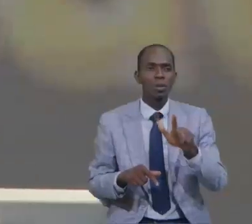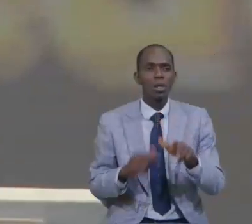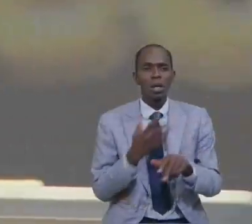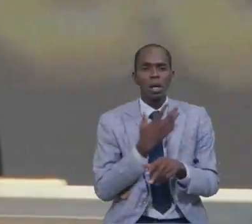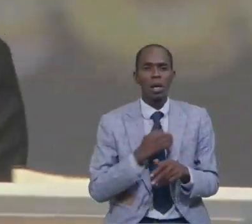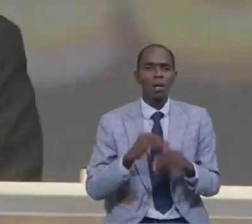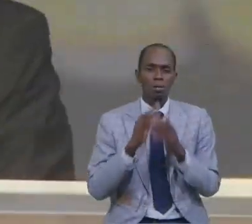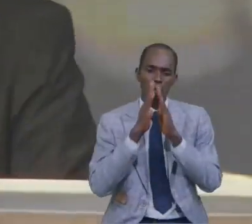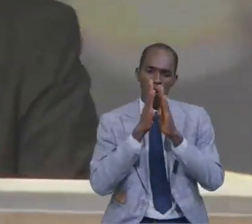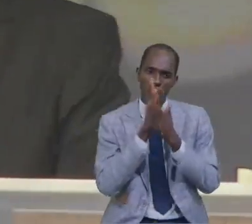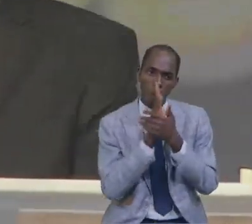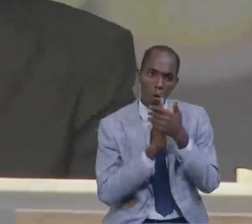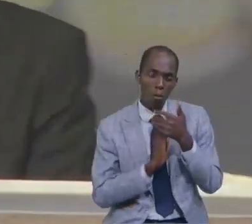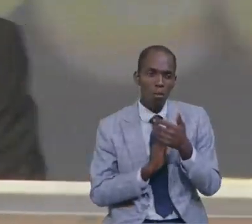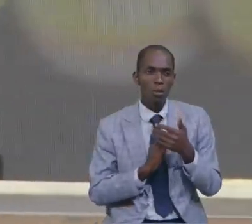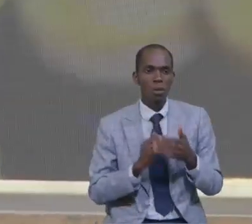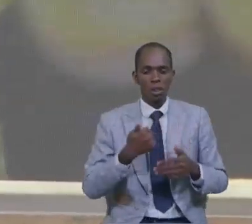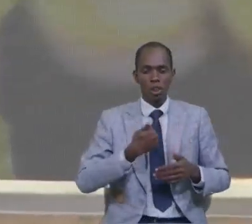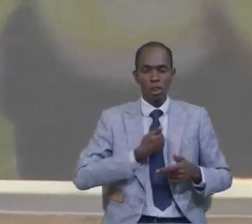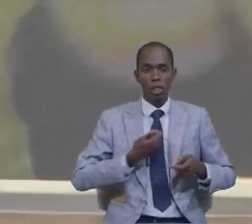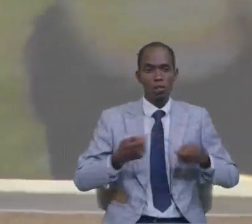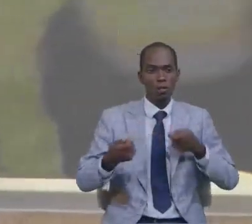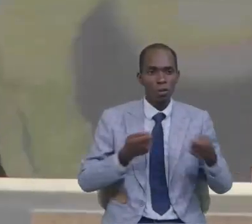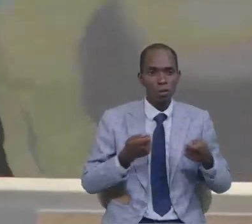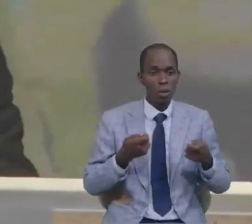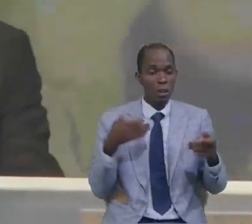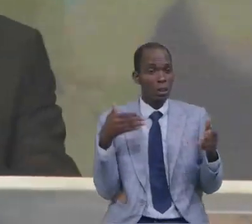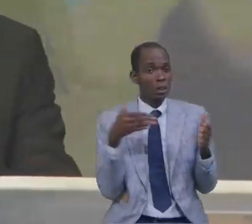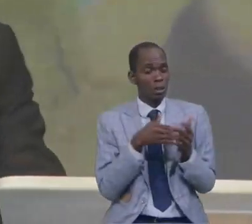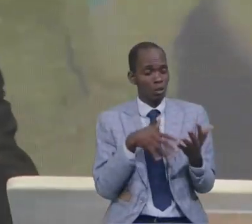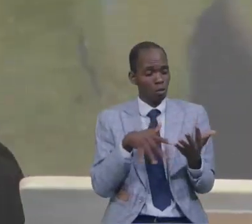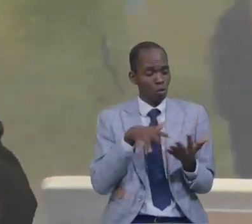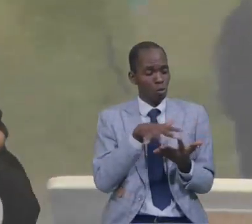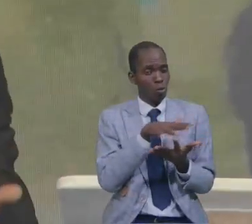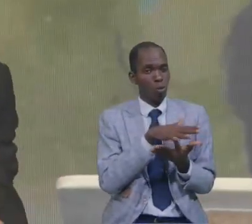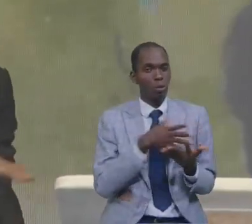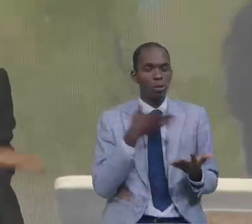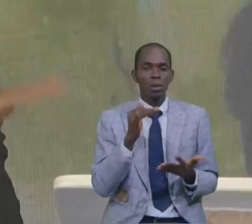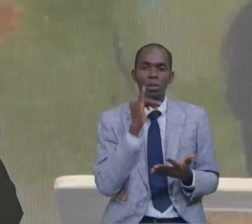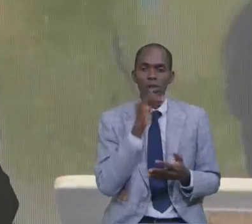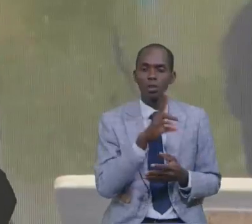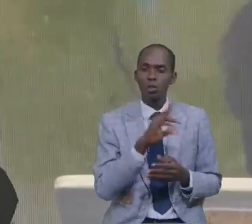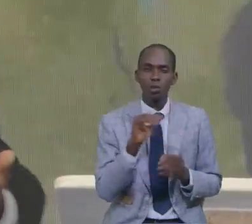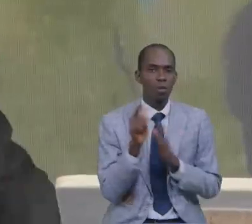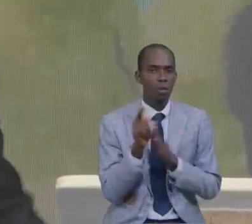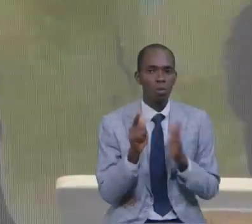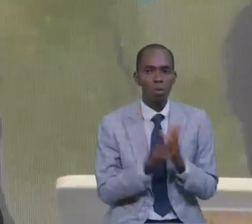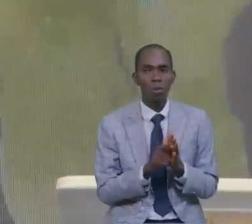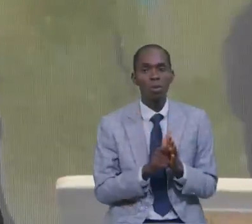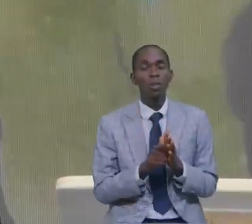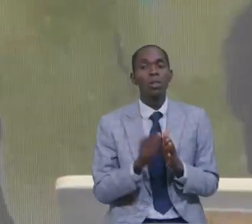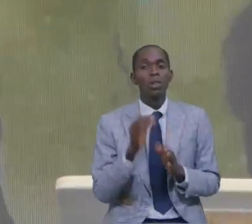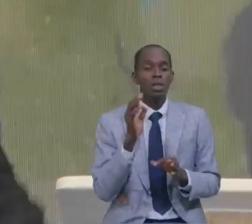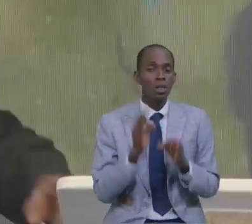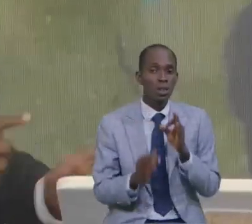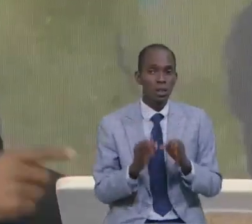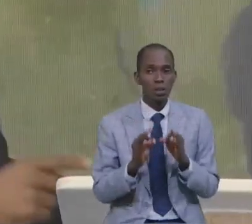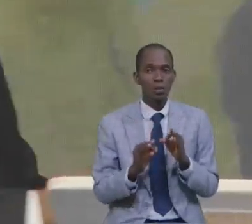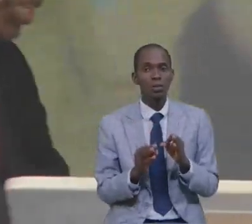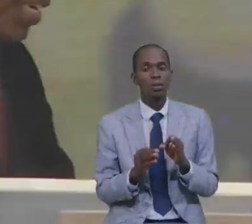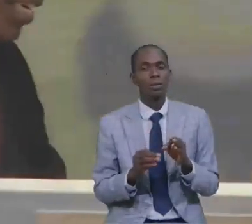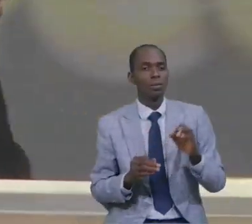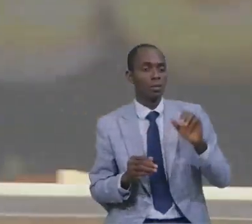word salvation, means affection. Affection bent towards glory.